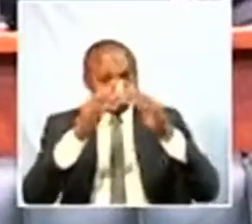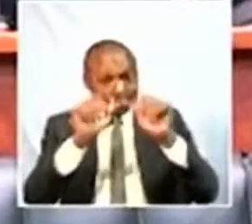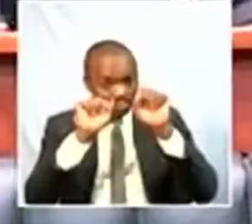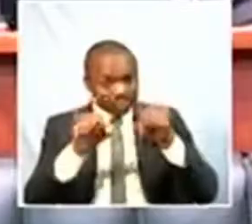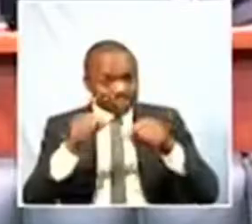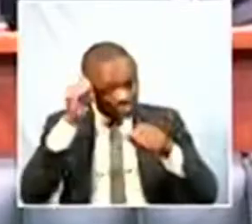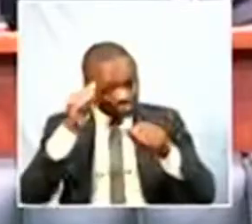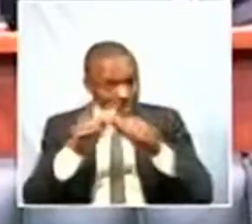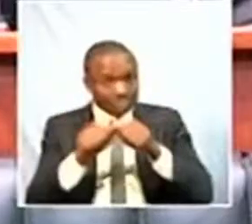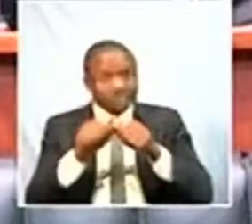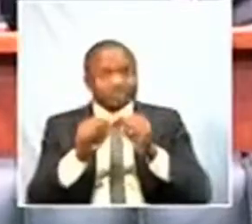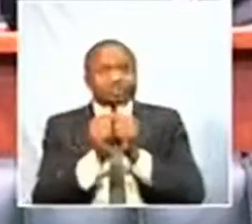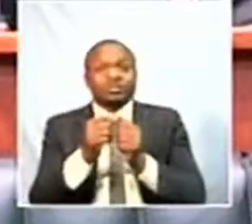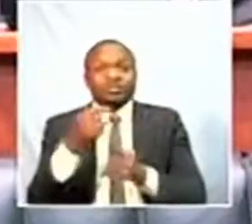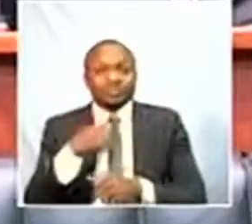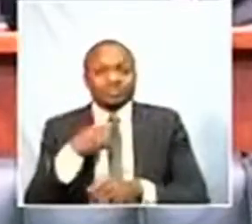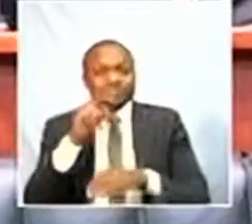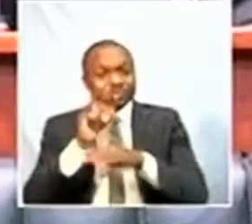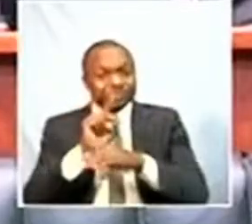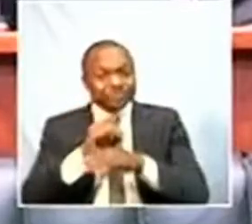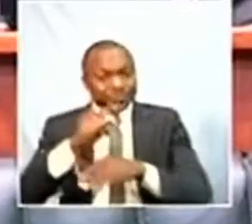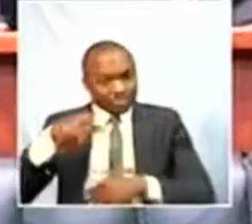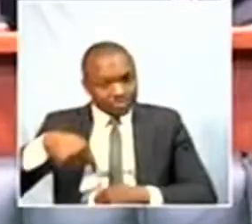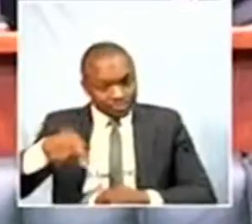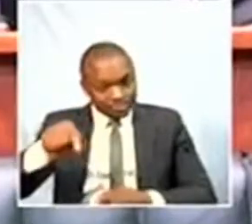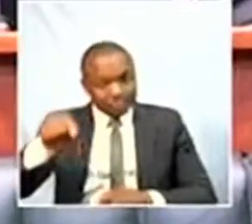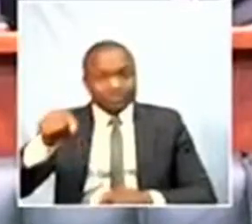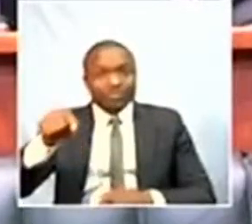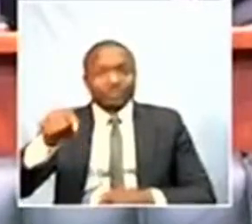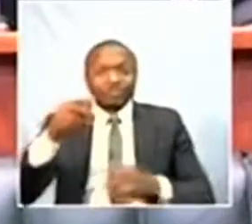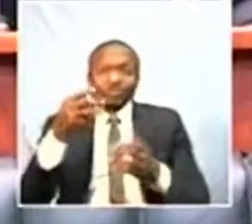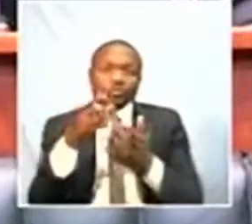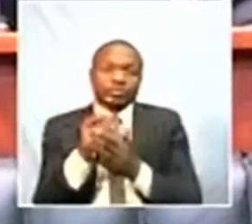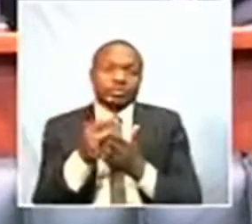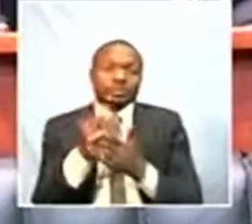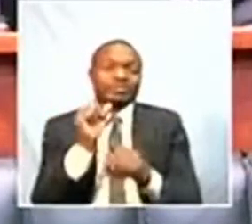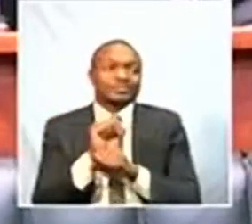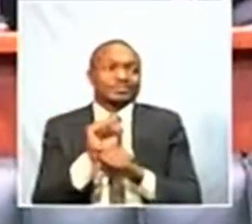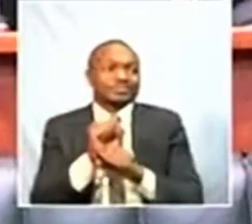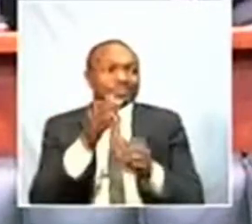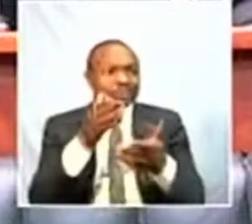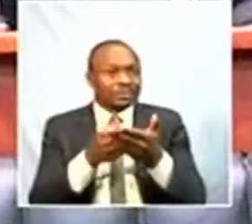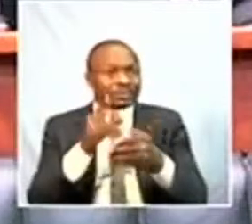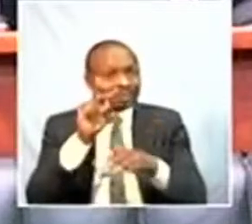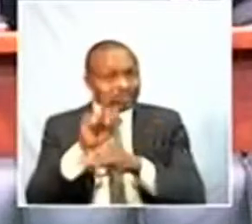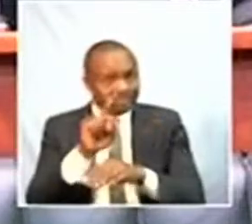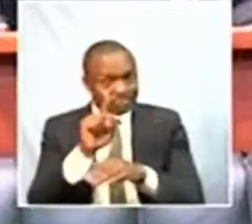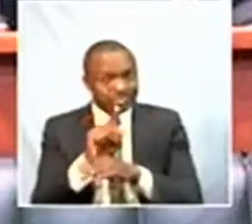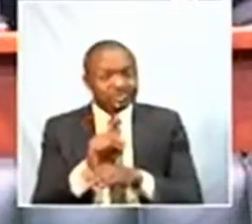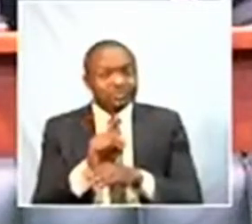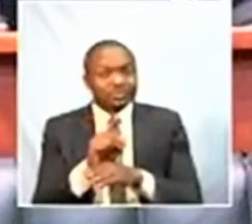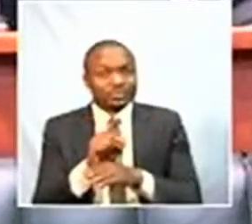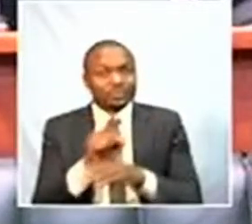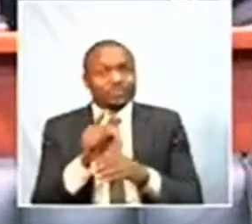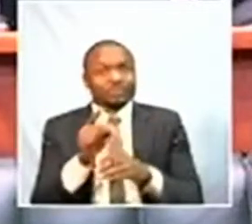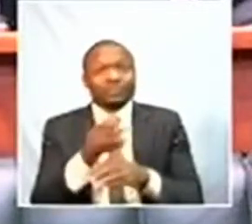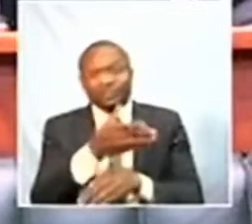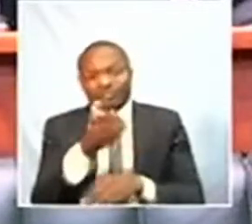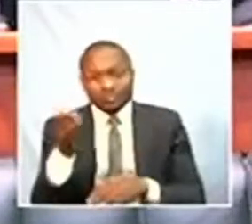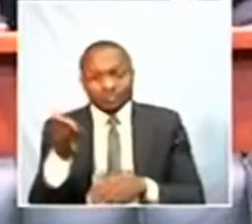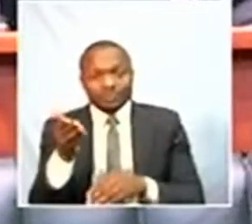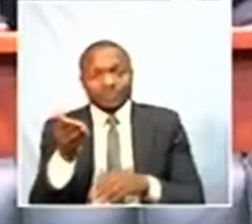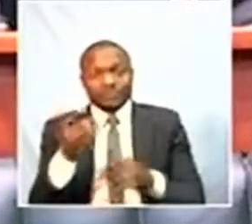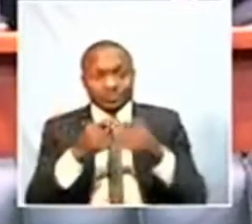me on the project that is running countrywide, which is Cash for Wake. This project is being done by the President to ensure